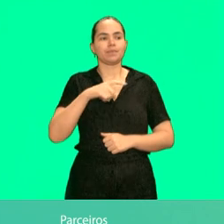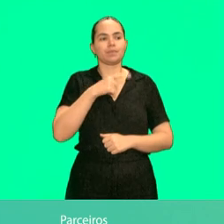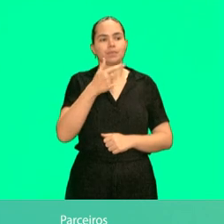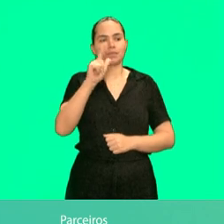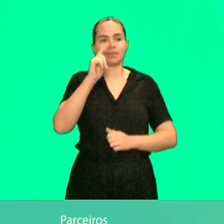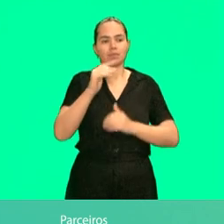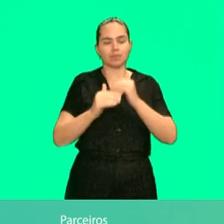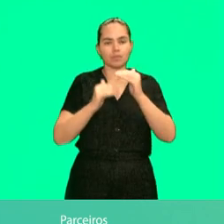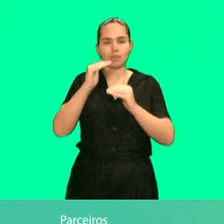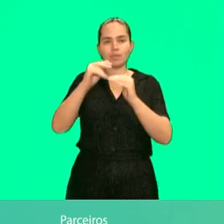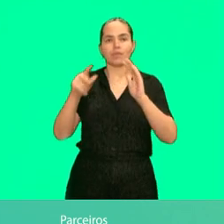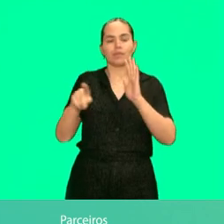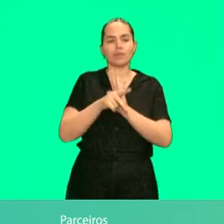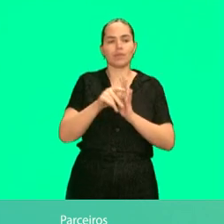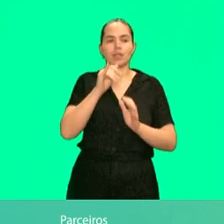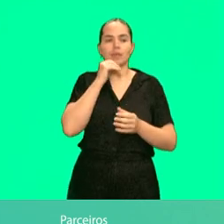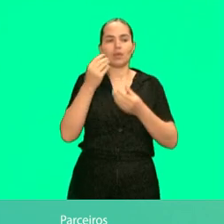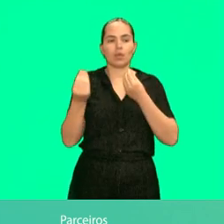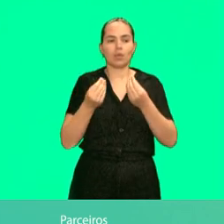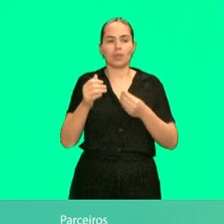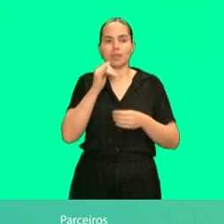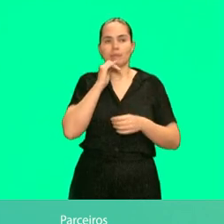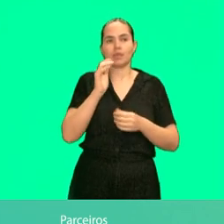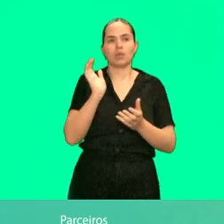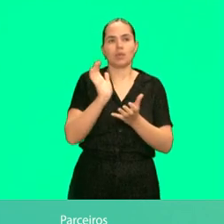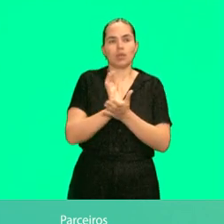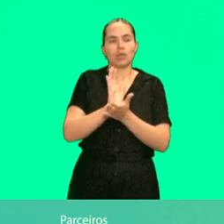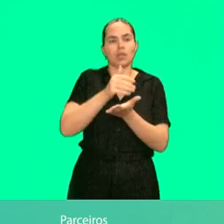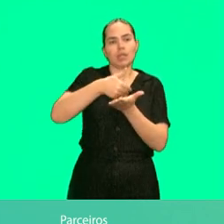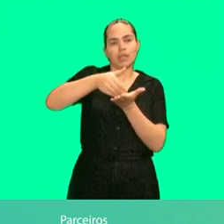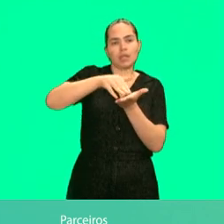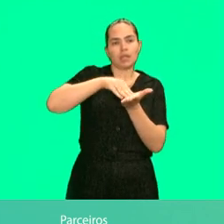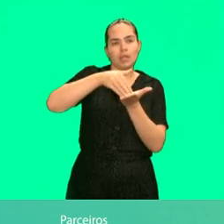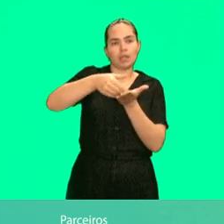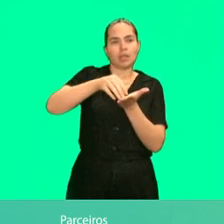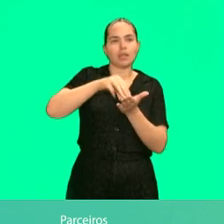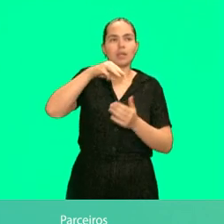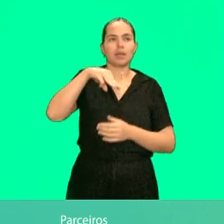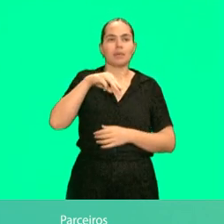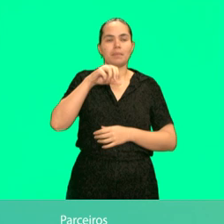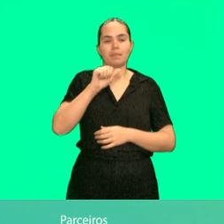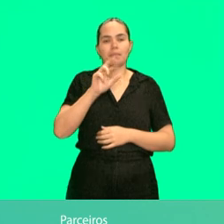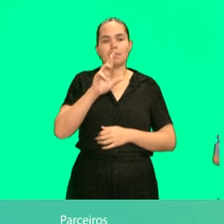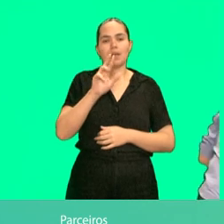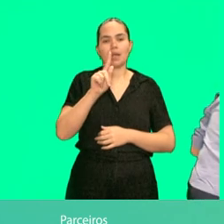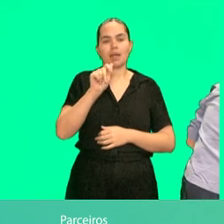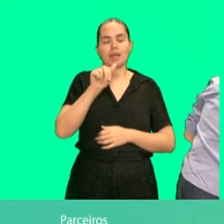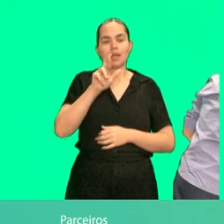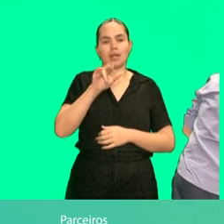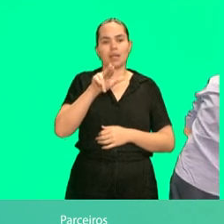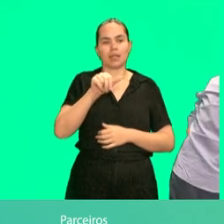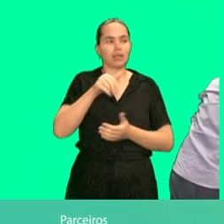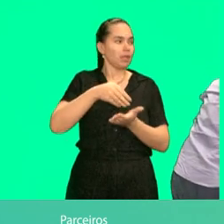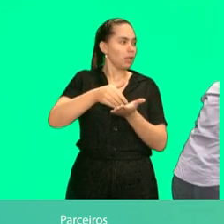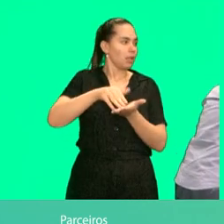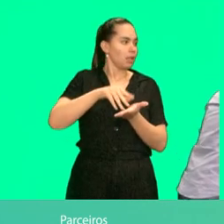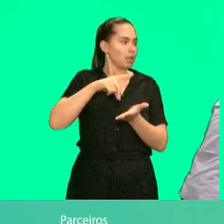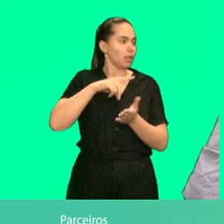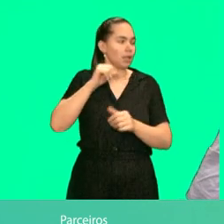foster profit, right? You can't work with zero profit, or profit zero.